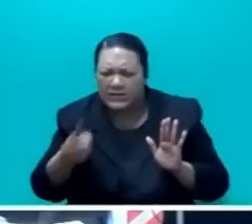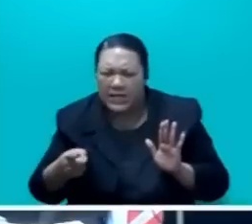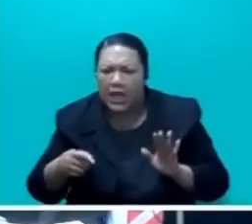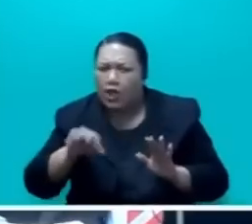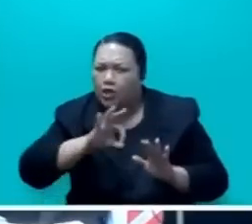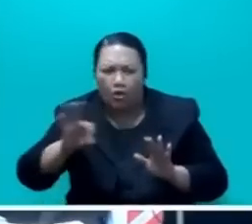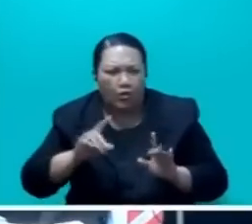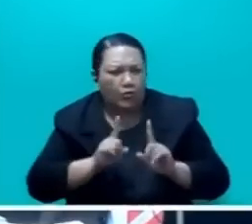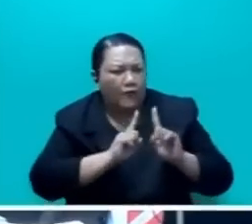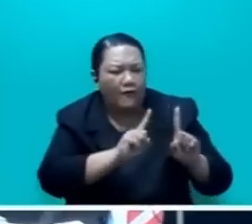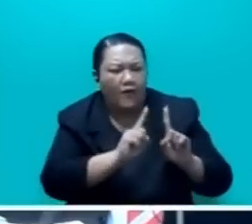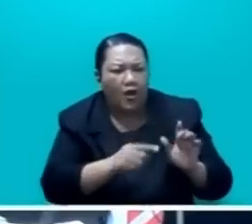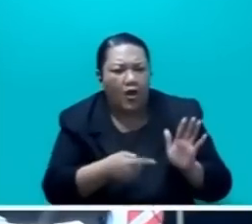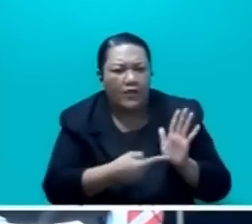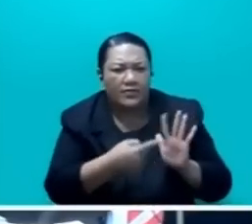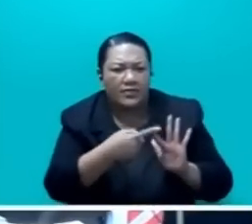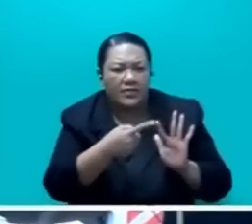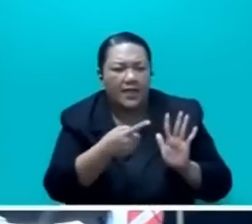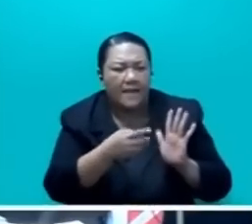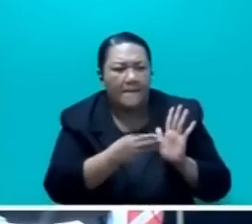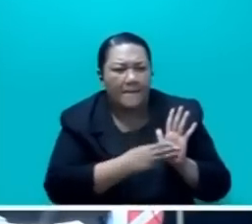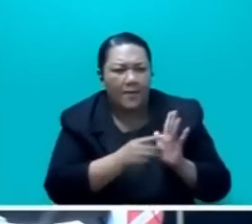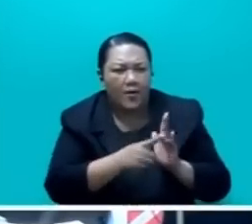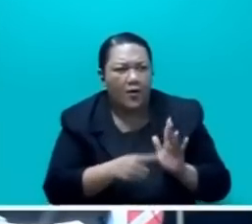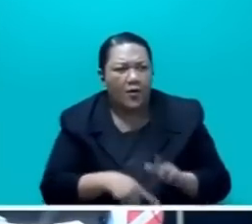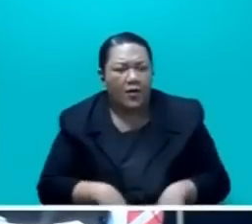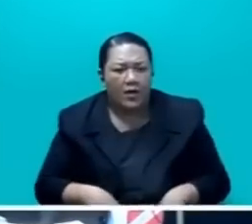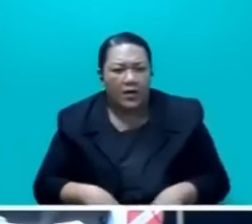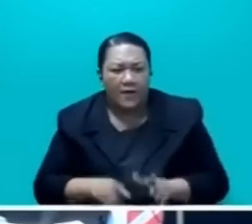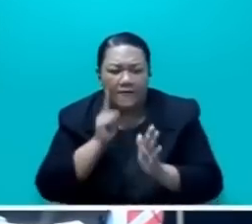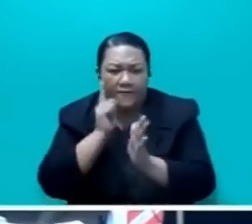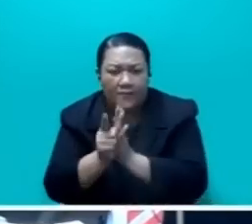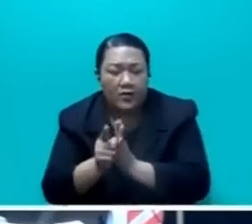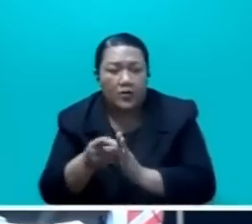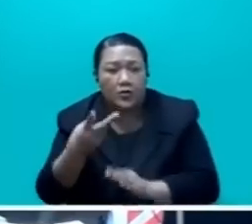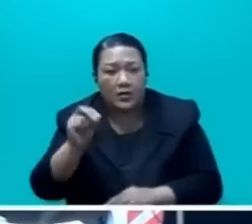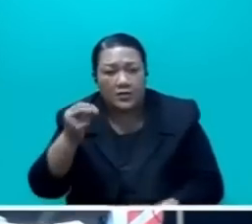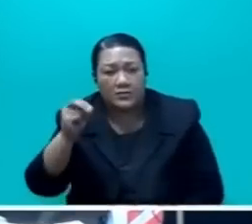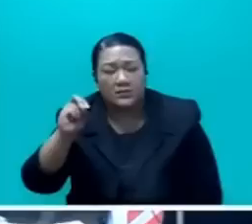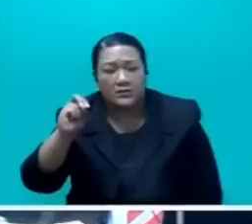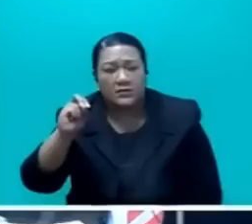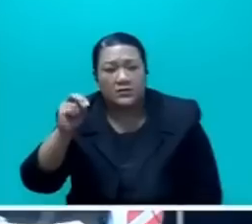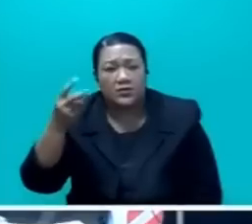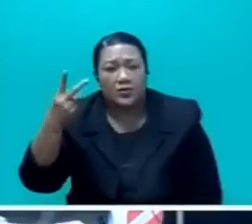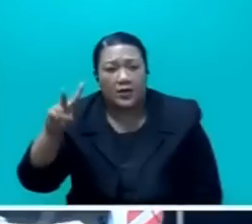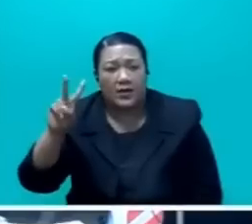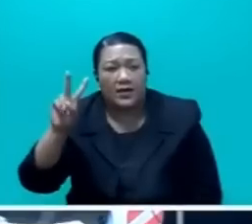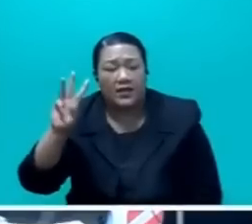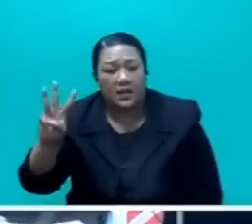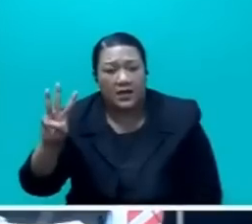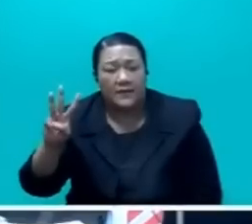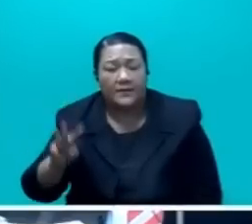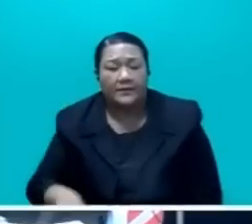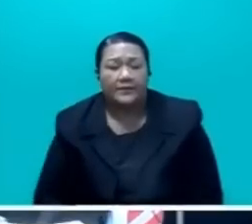ruling. Fast forward to 2023. Mr. Speaker, sir,